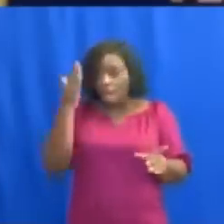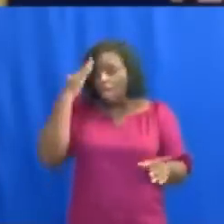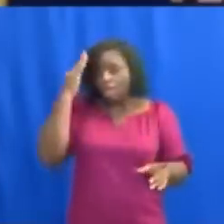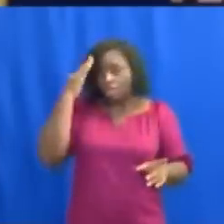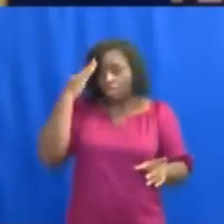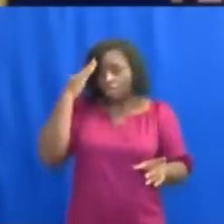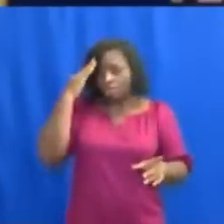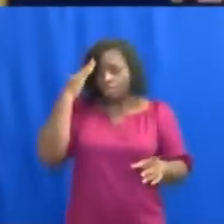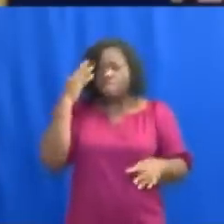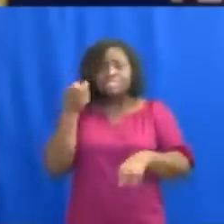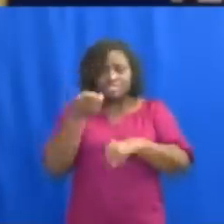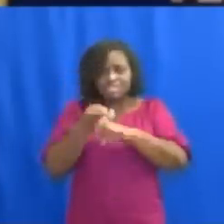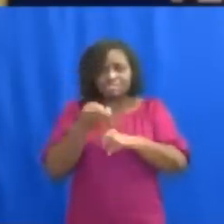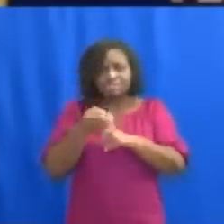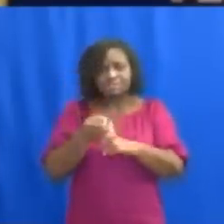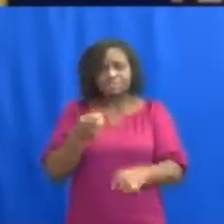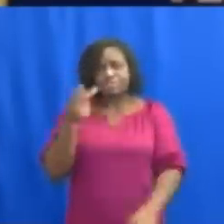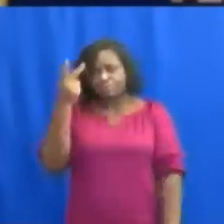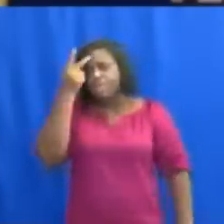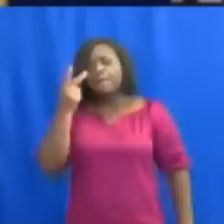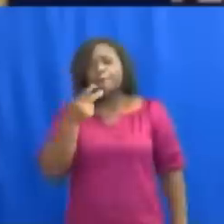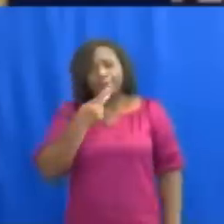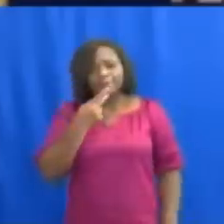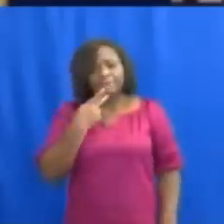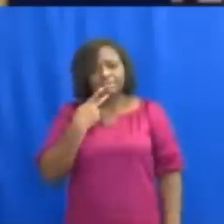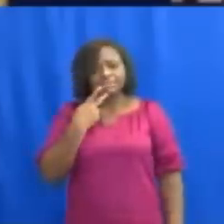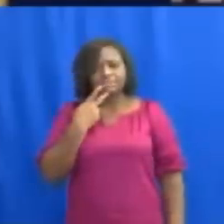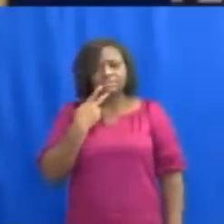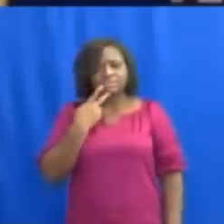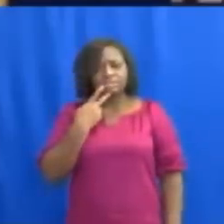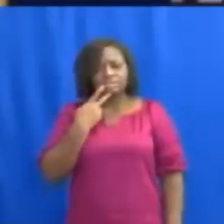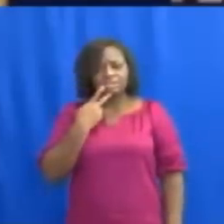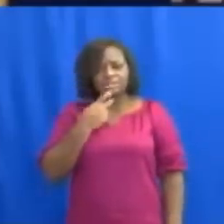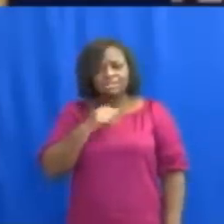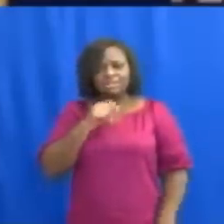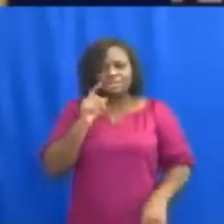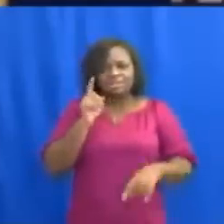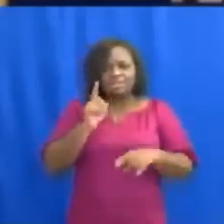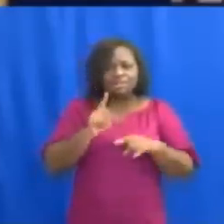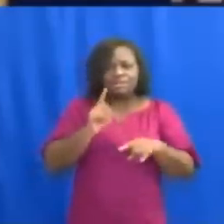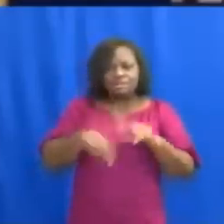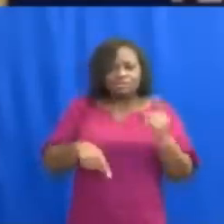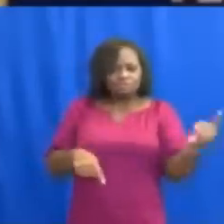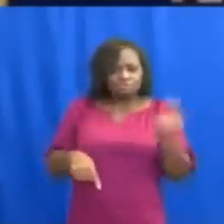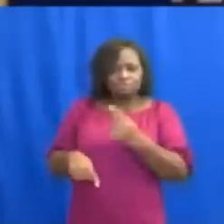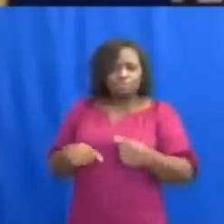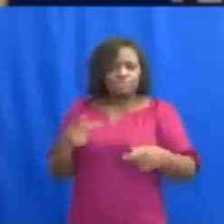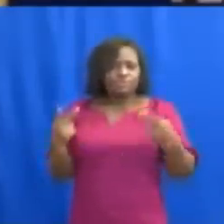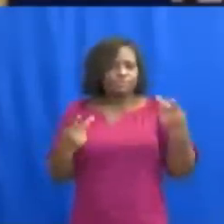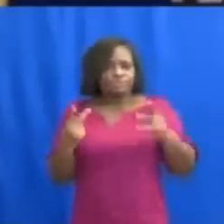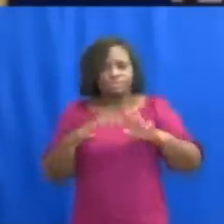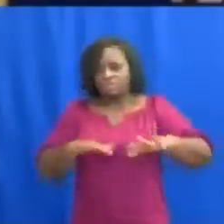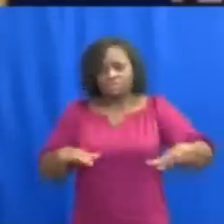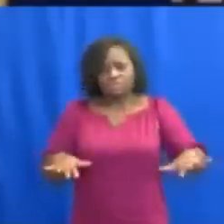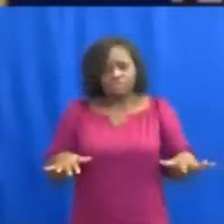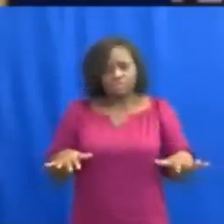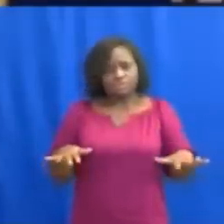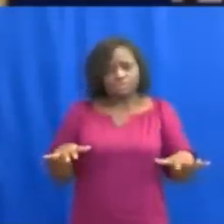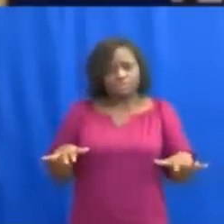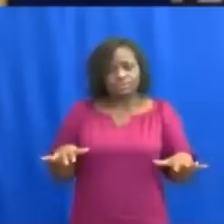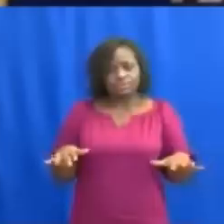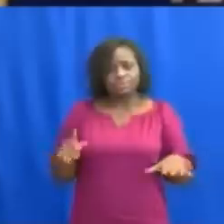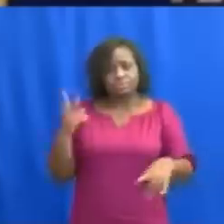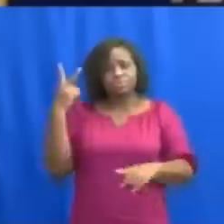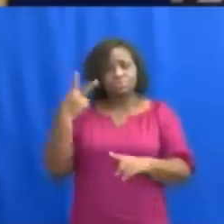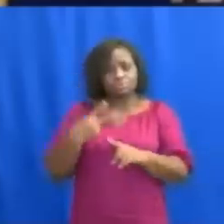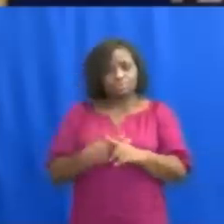miliake ibawa ka ha follow yake amenye ameyasra amebiye no